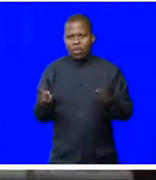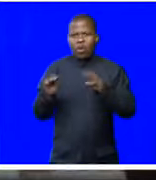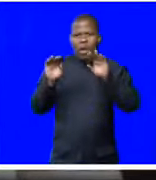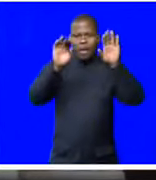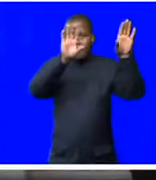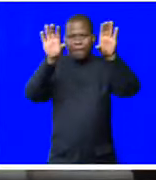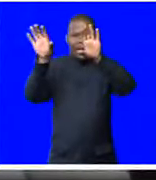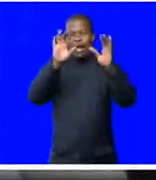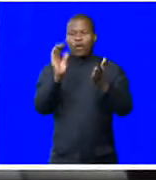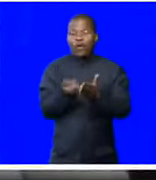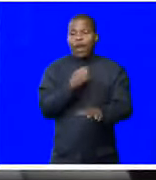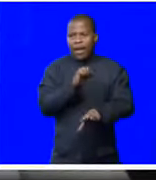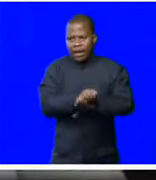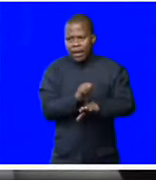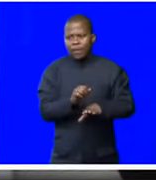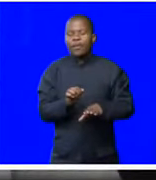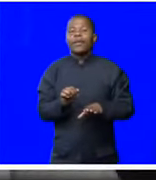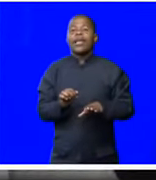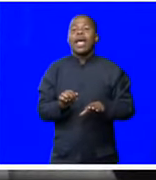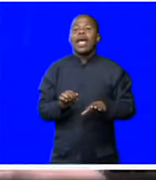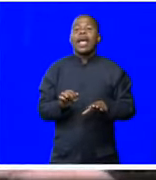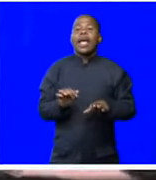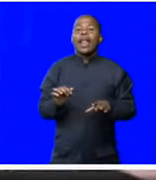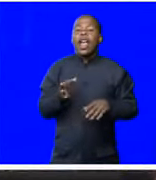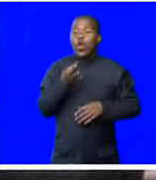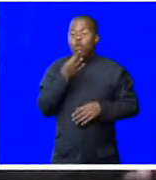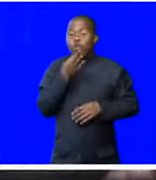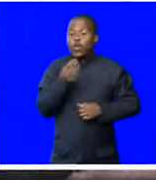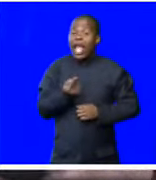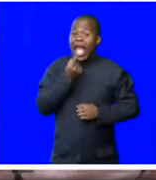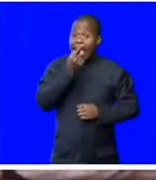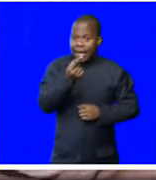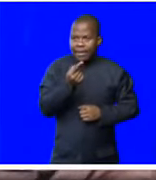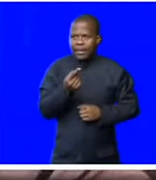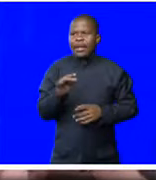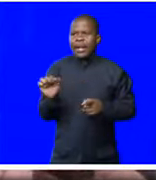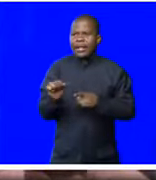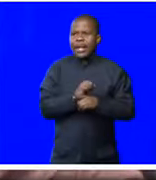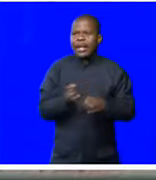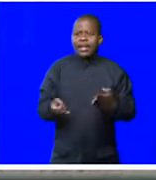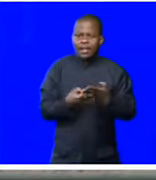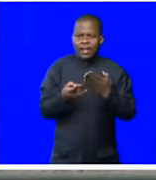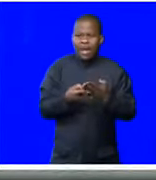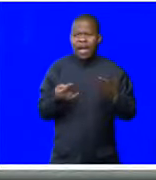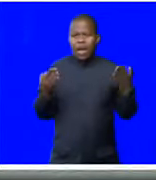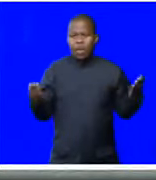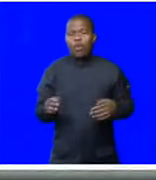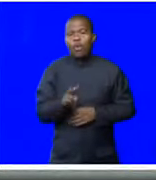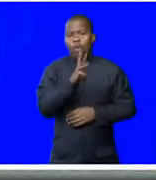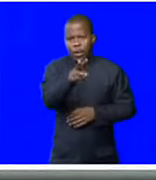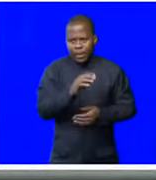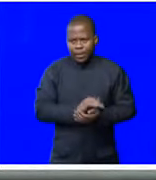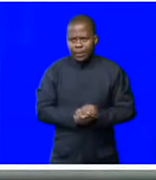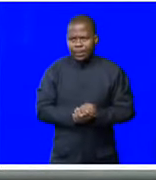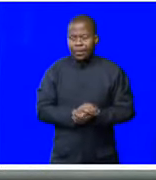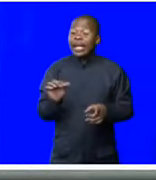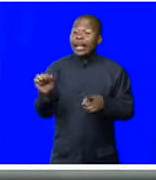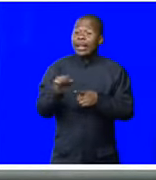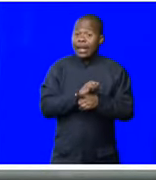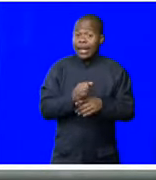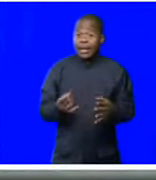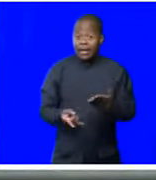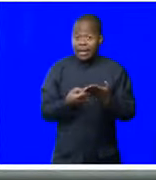extraordinary. Participants at the workshop said they hope this initiative will help improve their businesses. Kutangisita kakhulu sisi